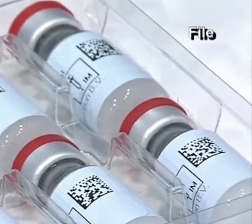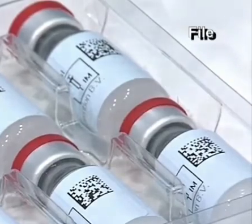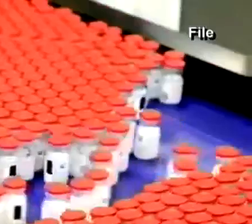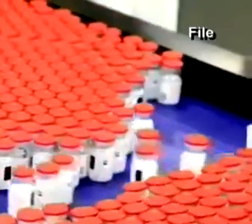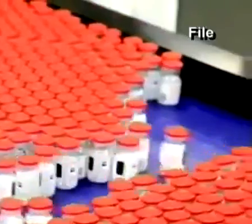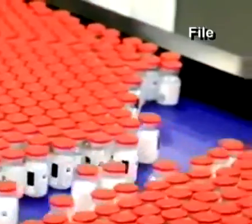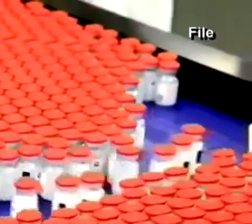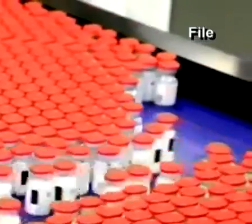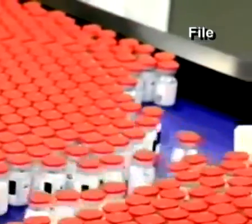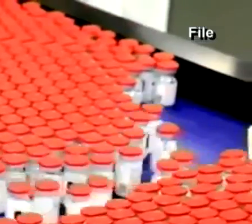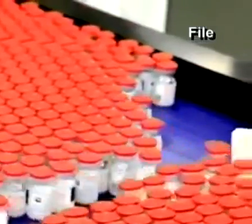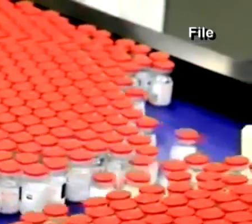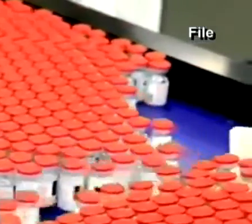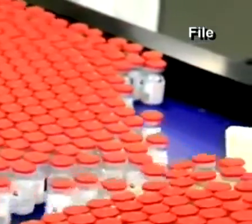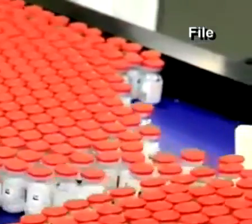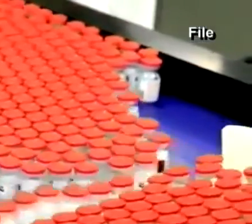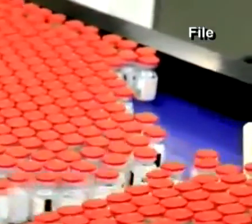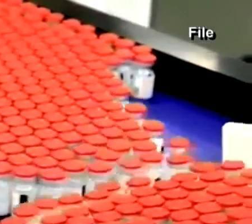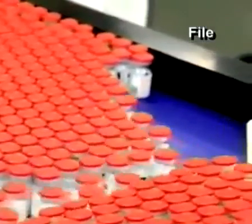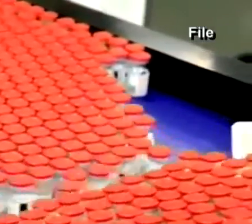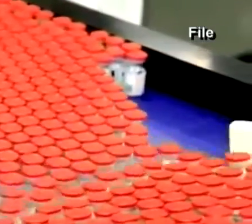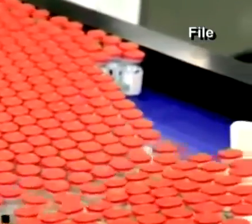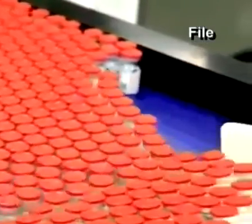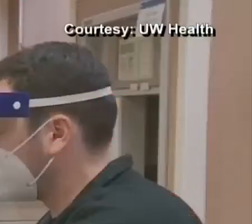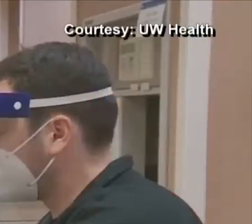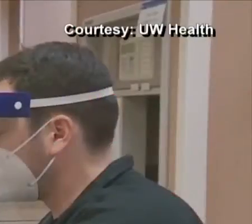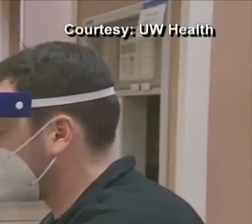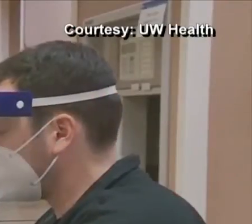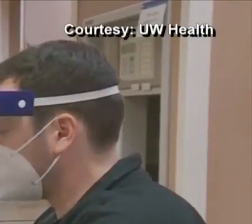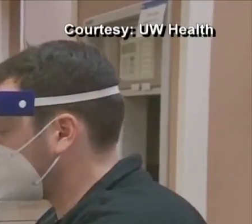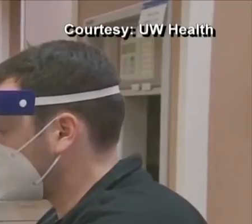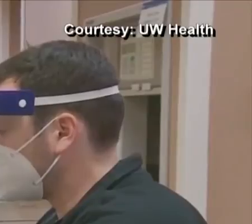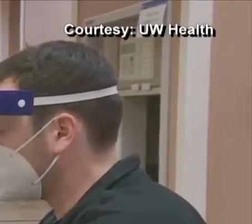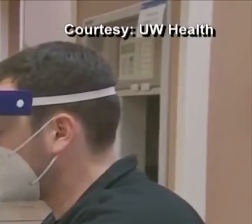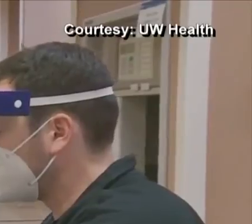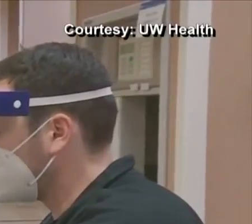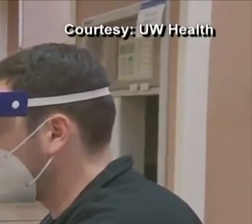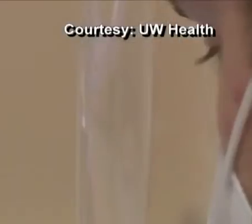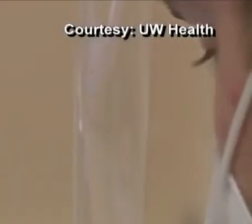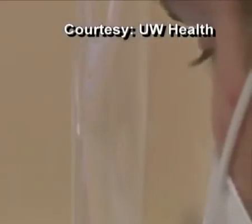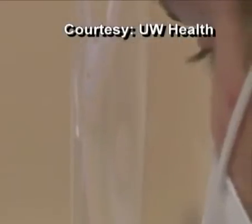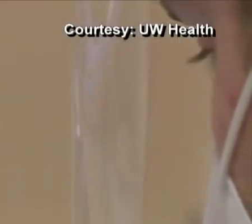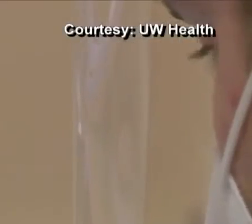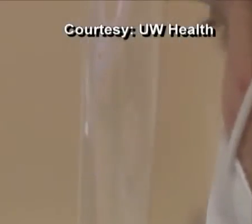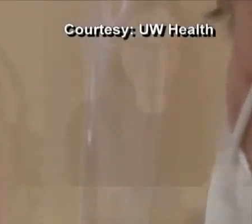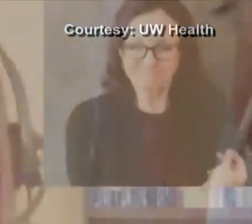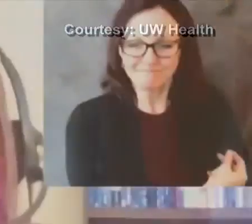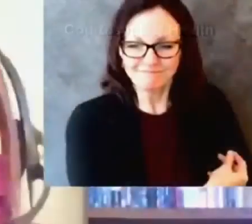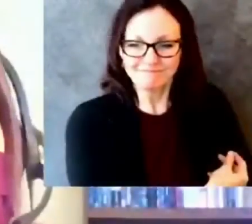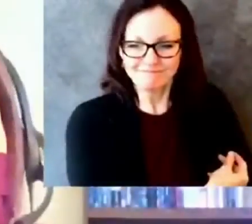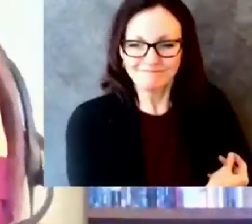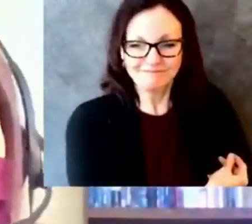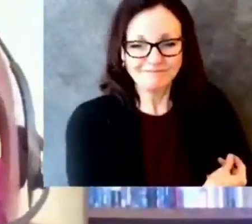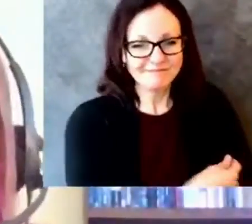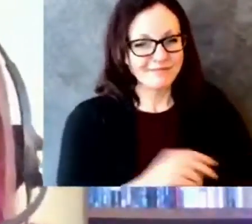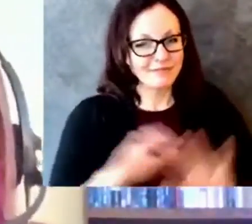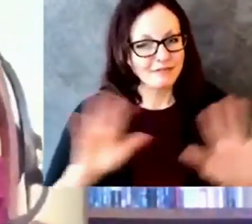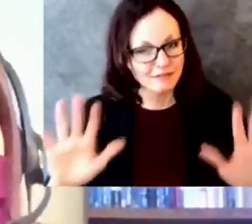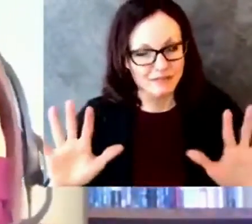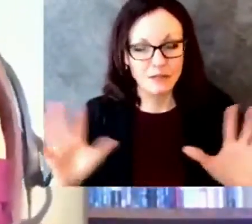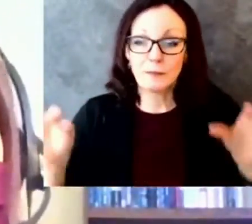first. While teachers are eligible starting Monday, DHS is asking Wisconsin's educators for patience. To our teachers